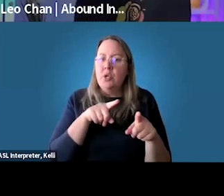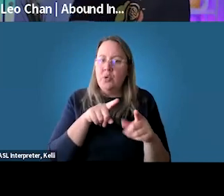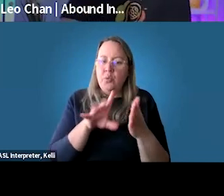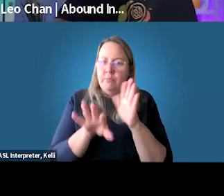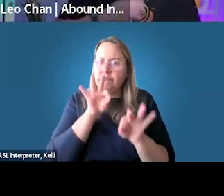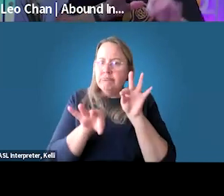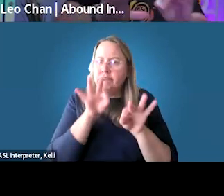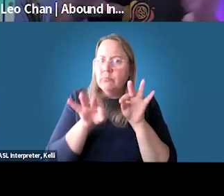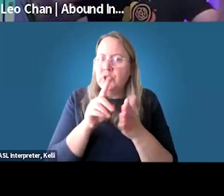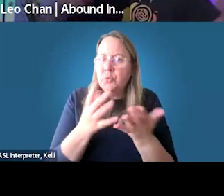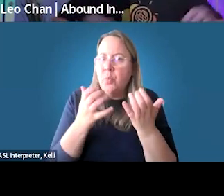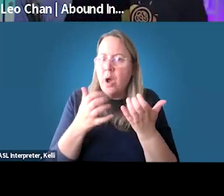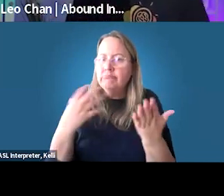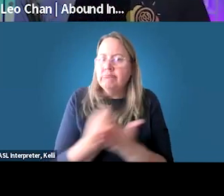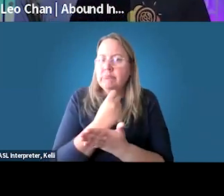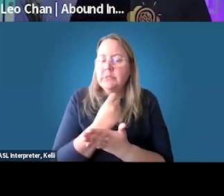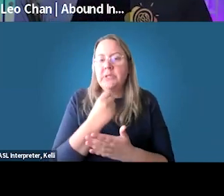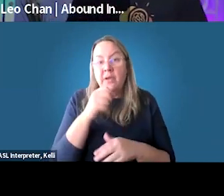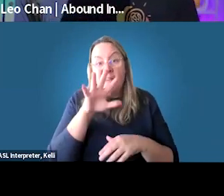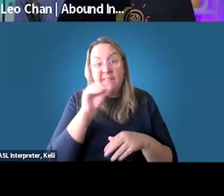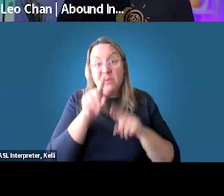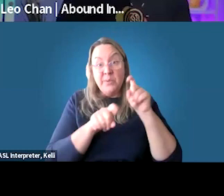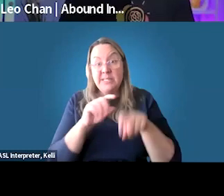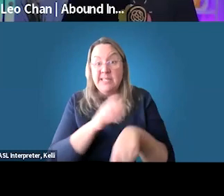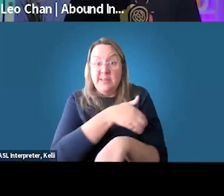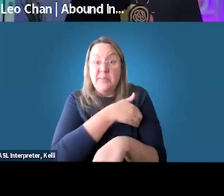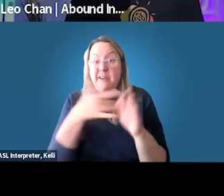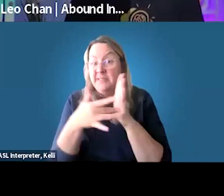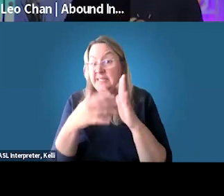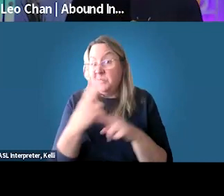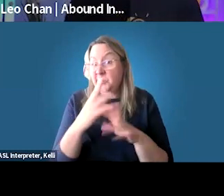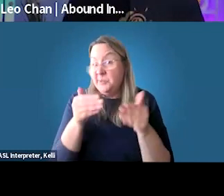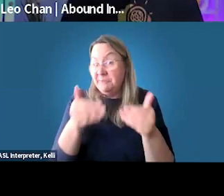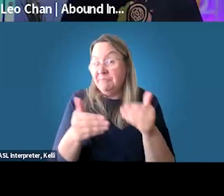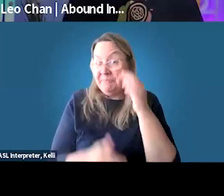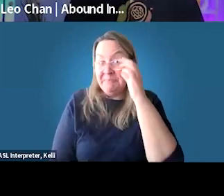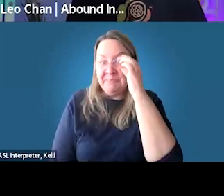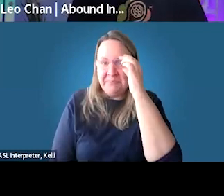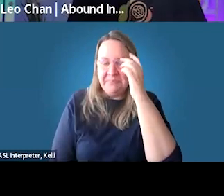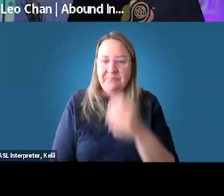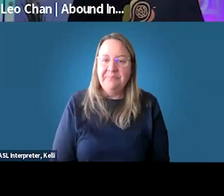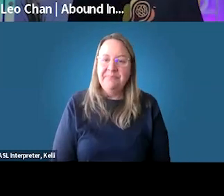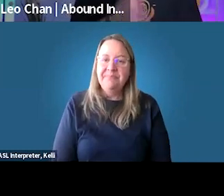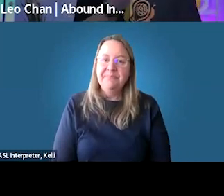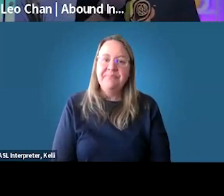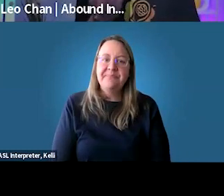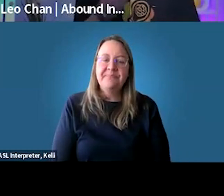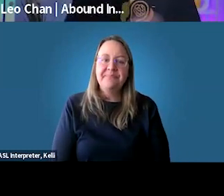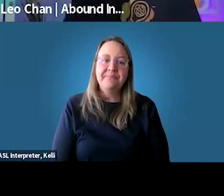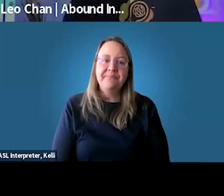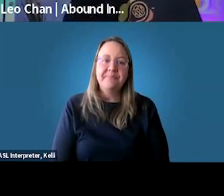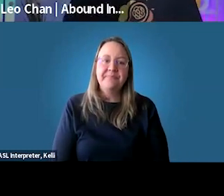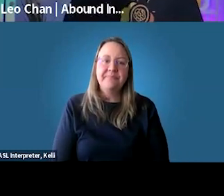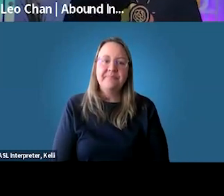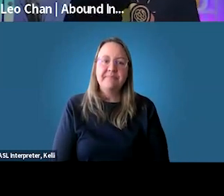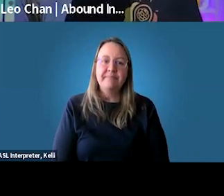that. Okay. So please use 50 questions. Very, very powerful technique. Okay. So this is the